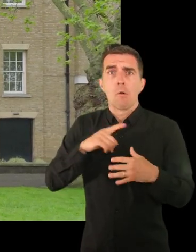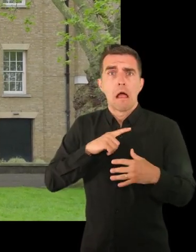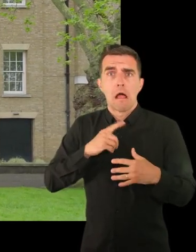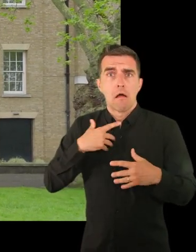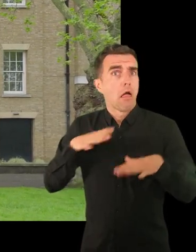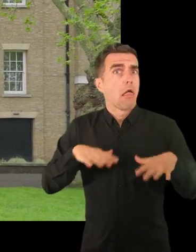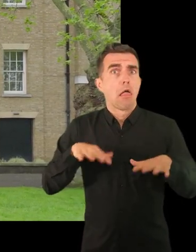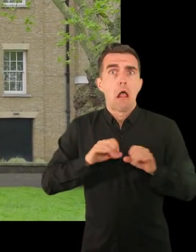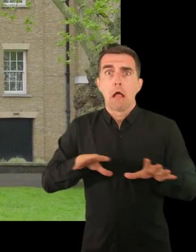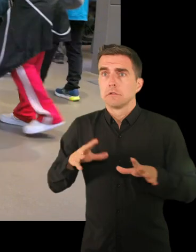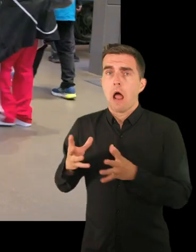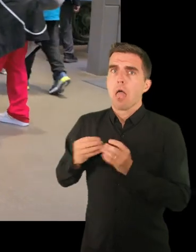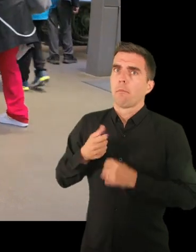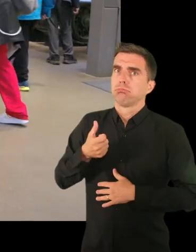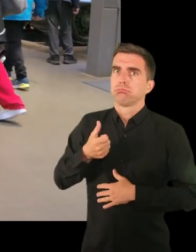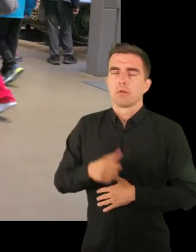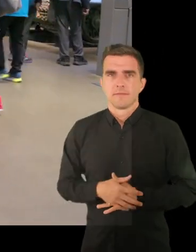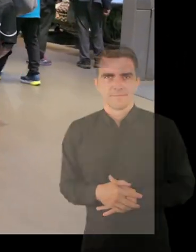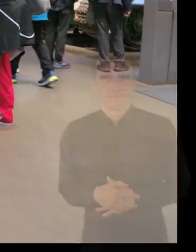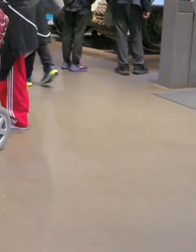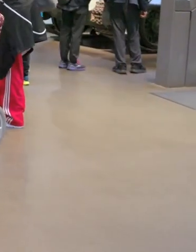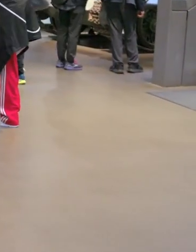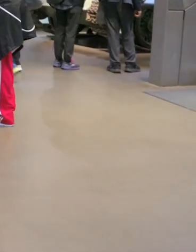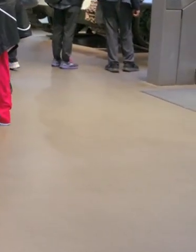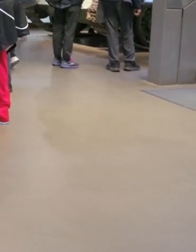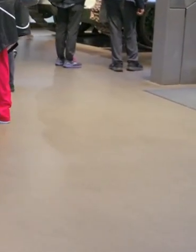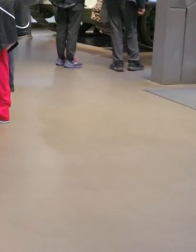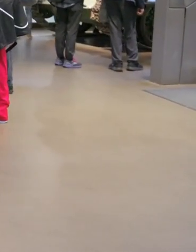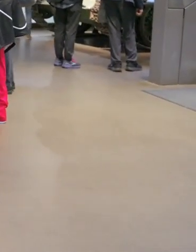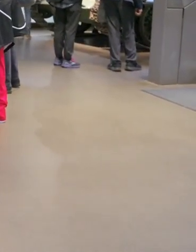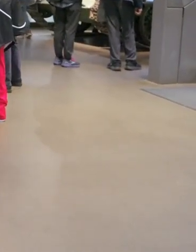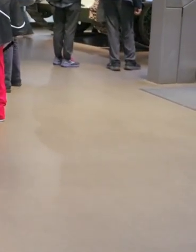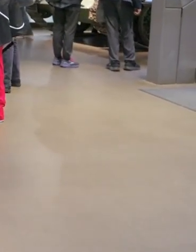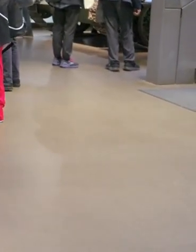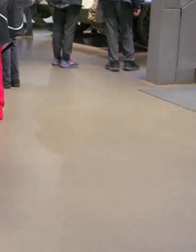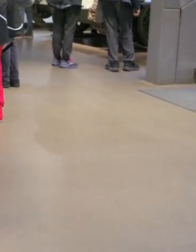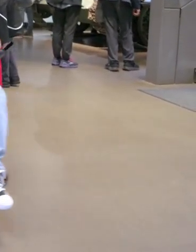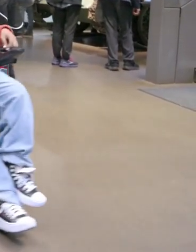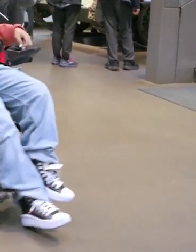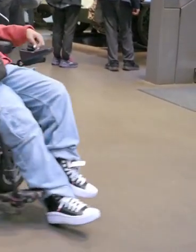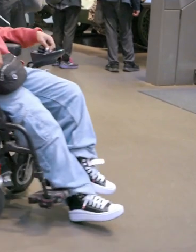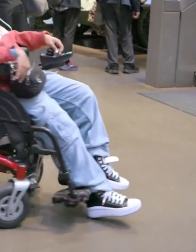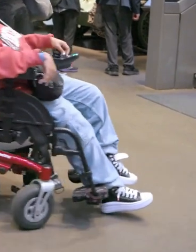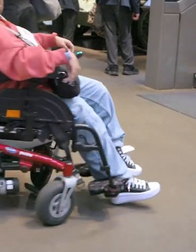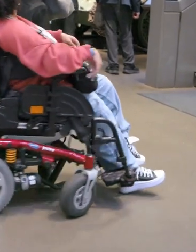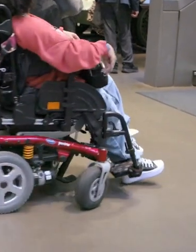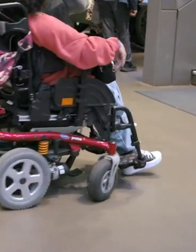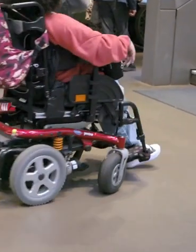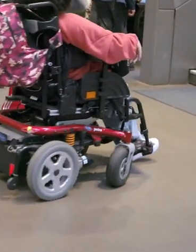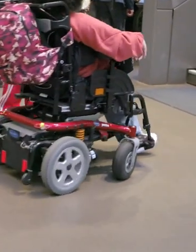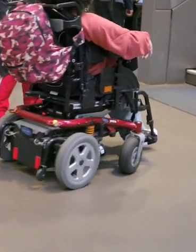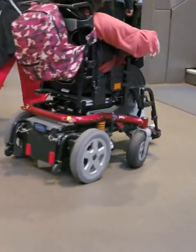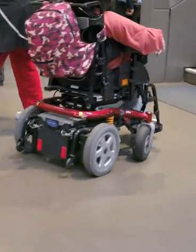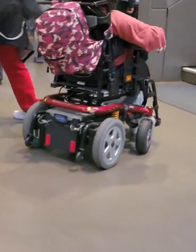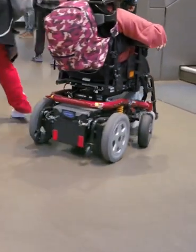have got lost. A guide greets them at the side entrance. Inside the museum, flooded with natural light, in front of cameras, Head of